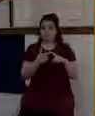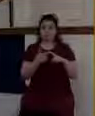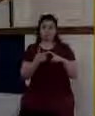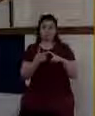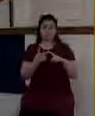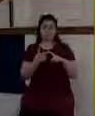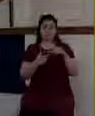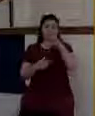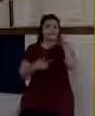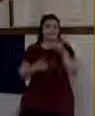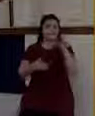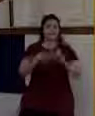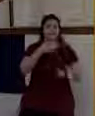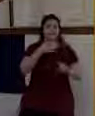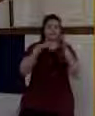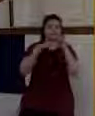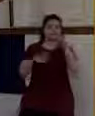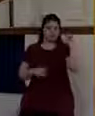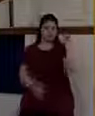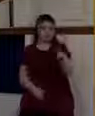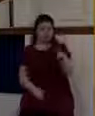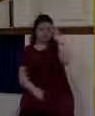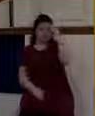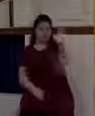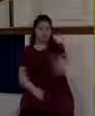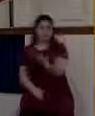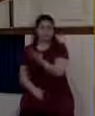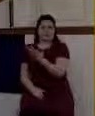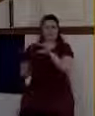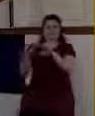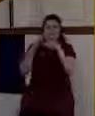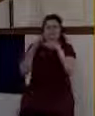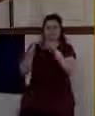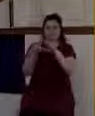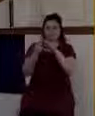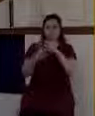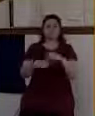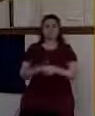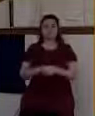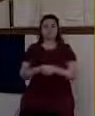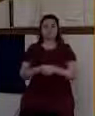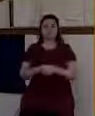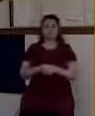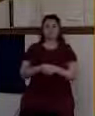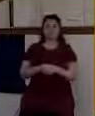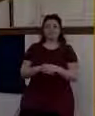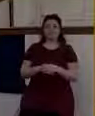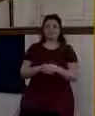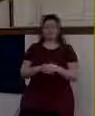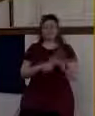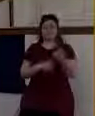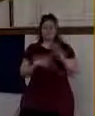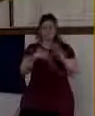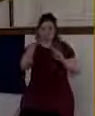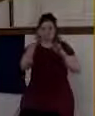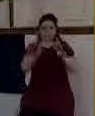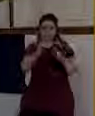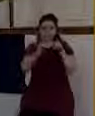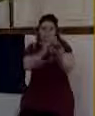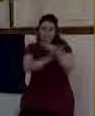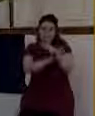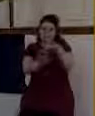journey back, this prophet from Judah was killed by the lion. And again, this is a very strange scene. You would have to admit this